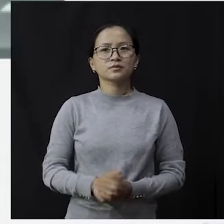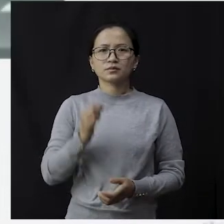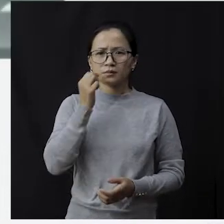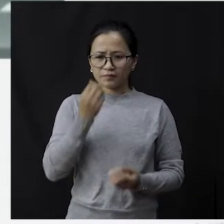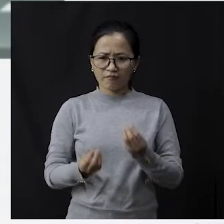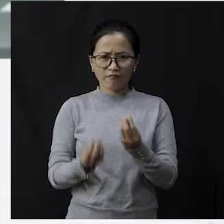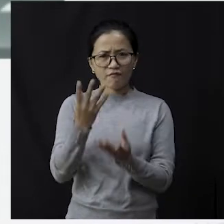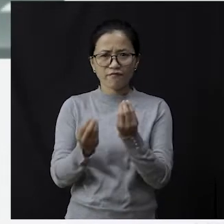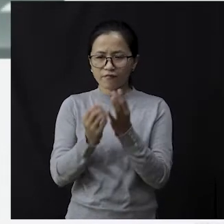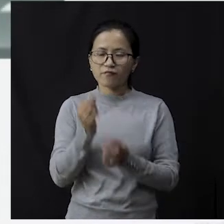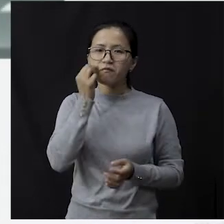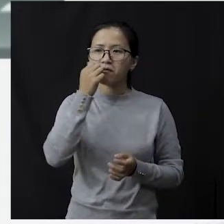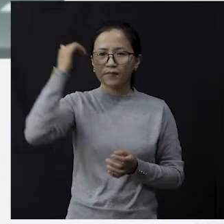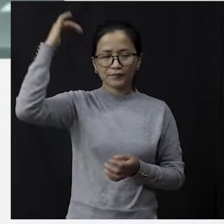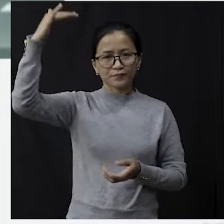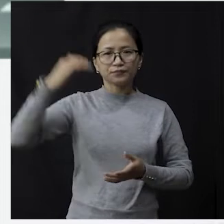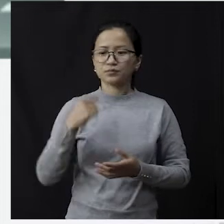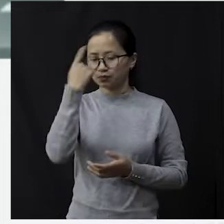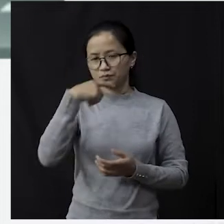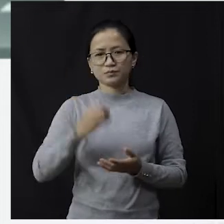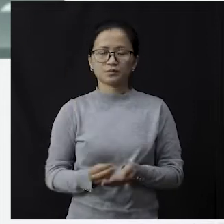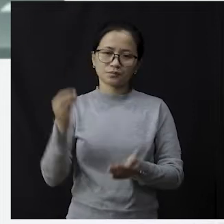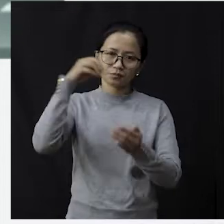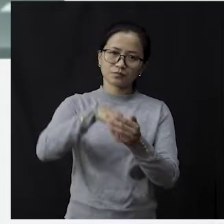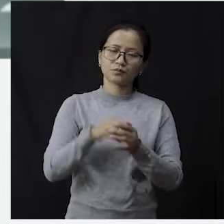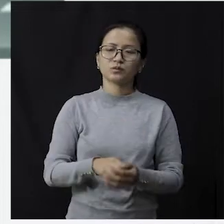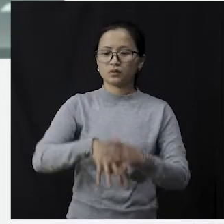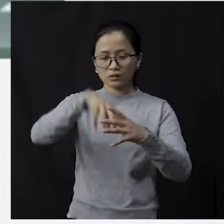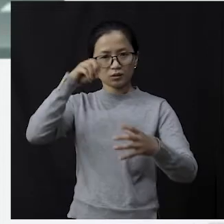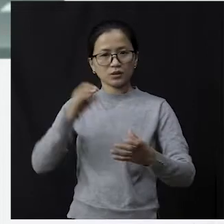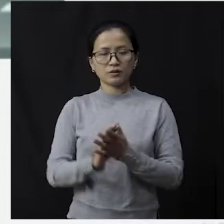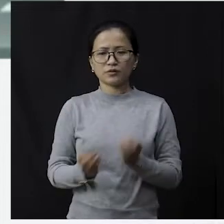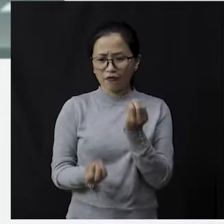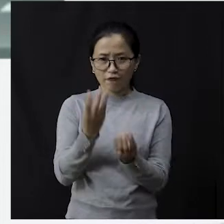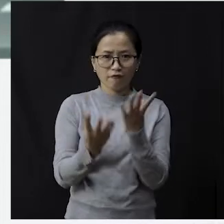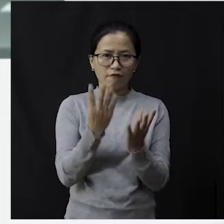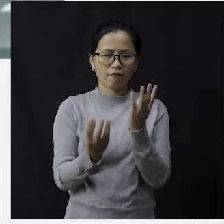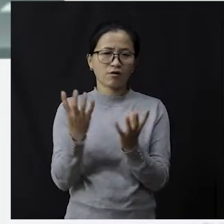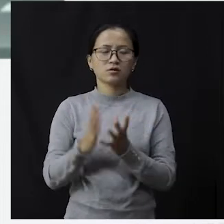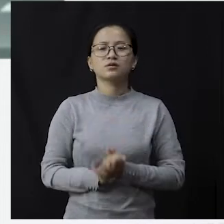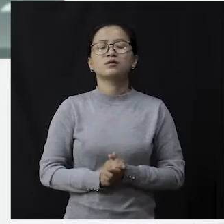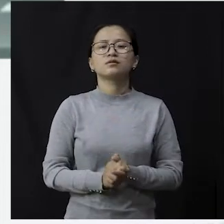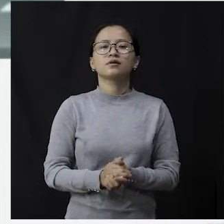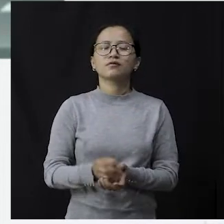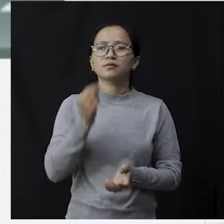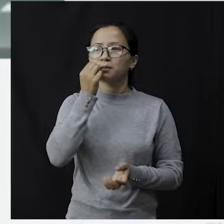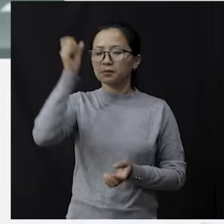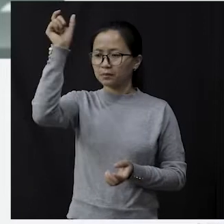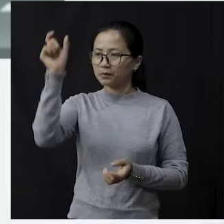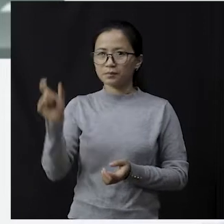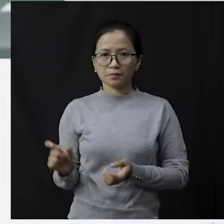Fireman. A fireman is a person who puts out the fire. When a fire broke out, a fireman used to come